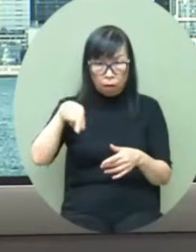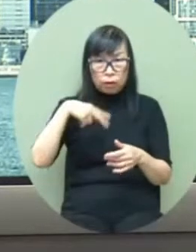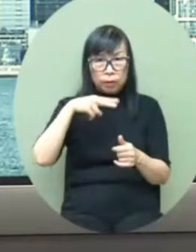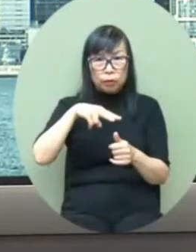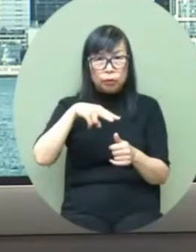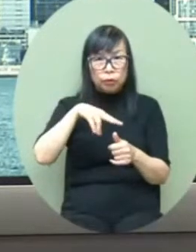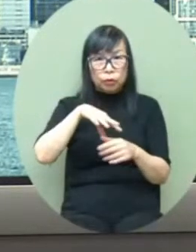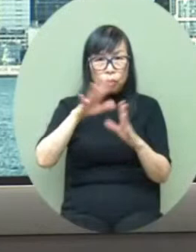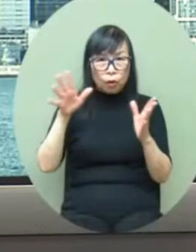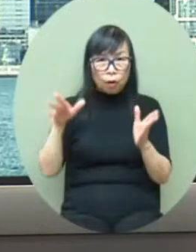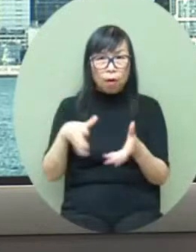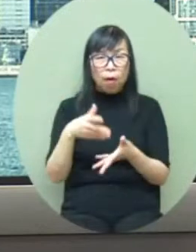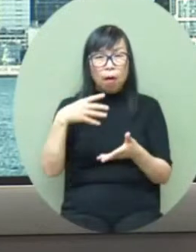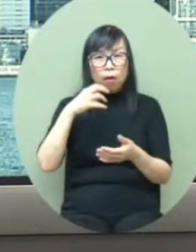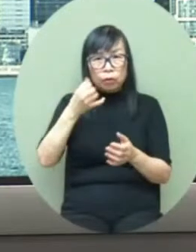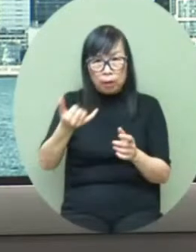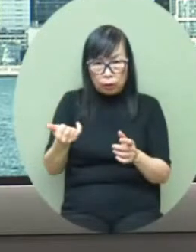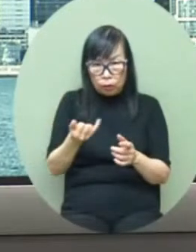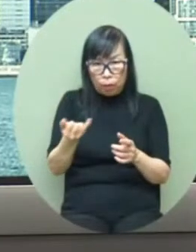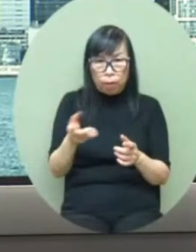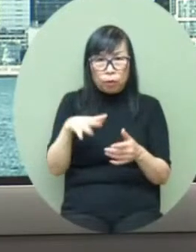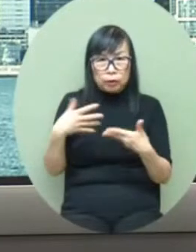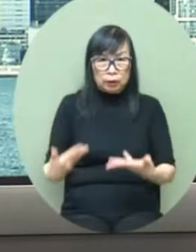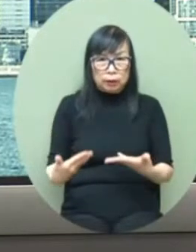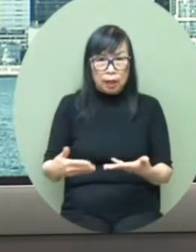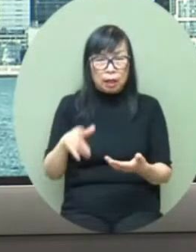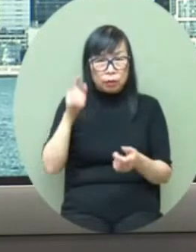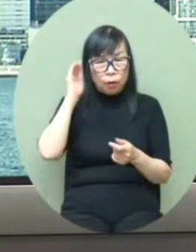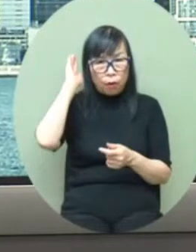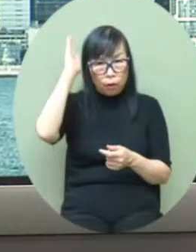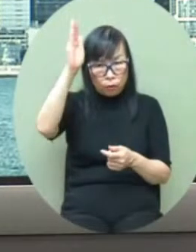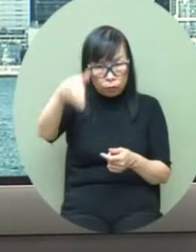to feel the pulse of